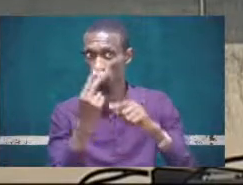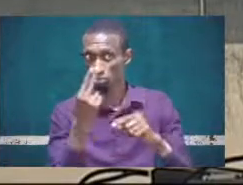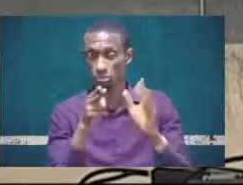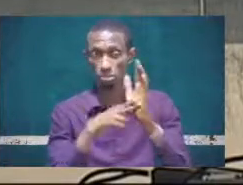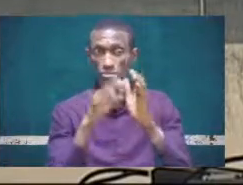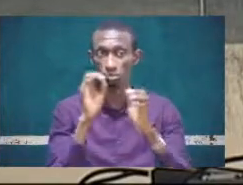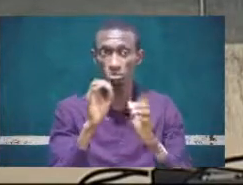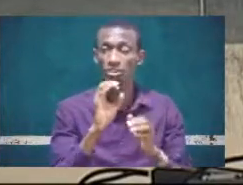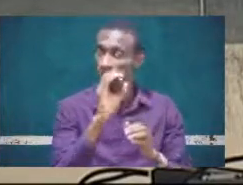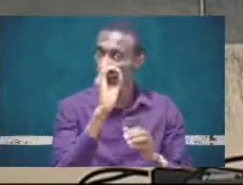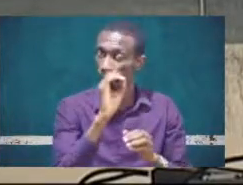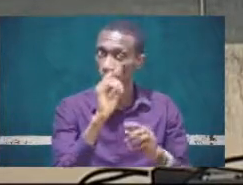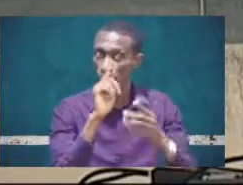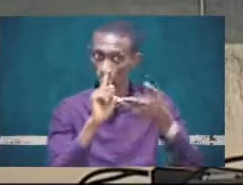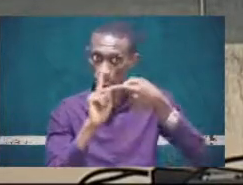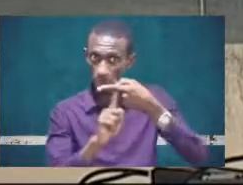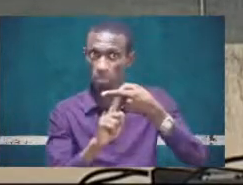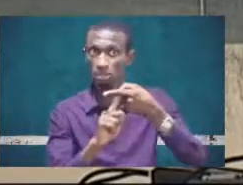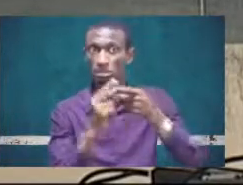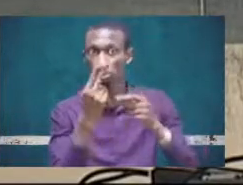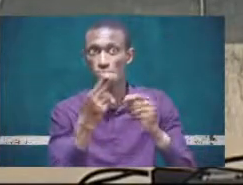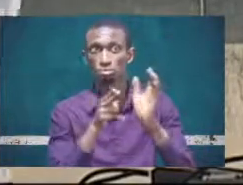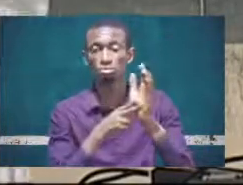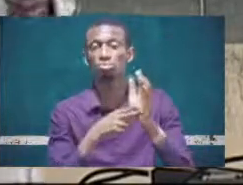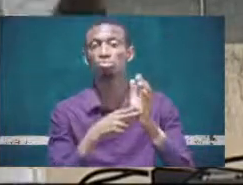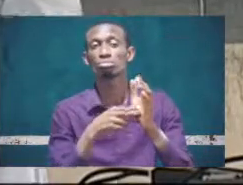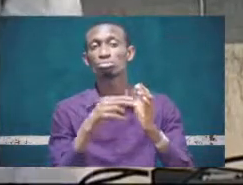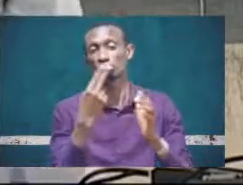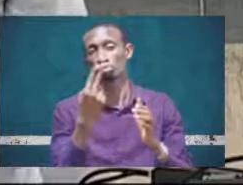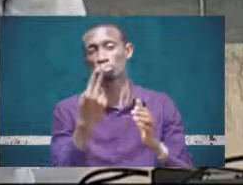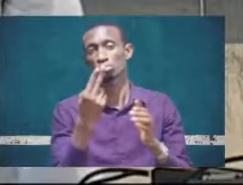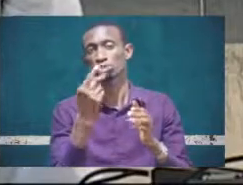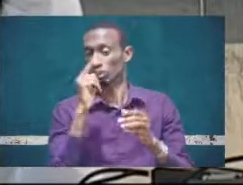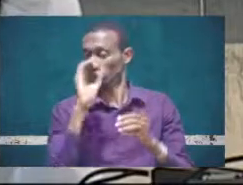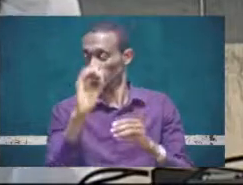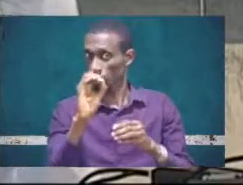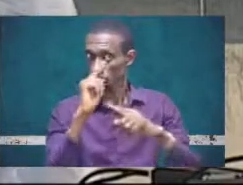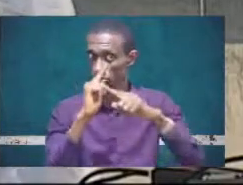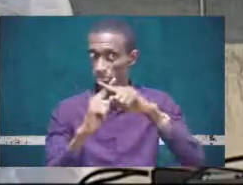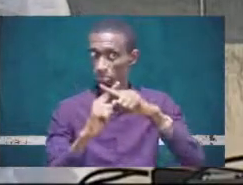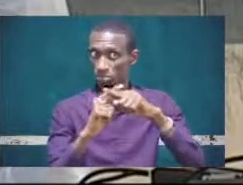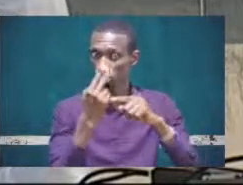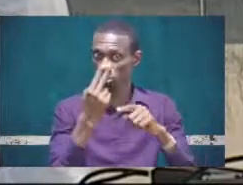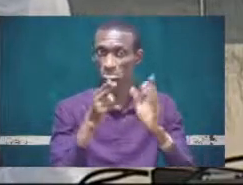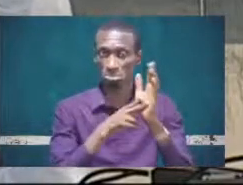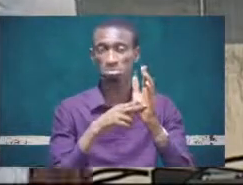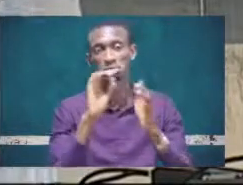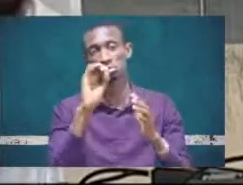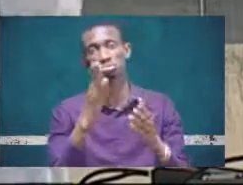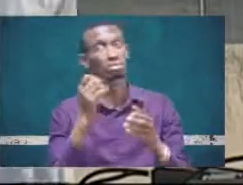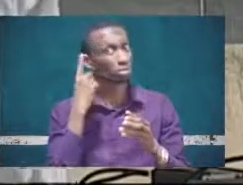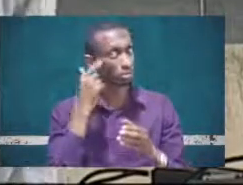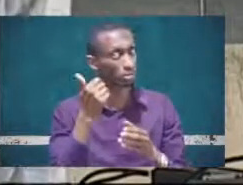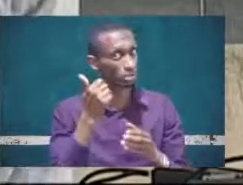plus 2 is equal to 2. 0 divided by 2 is equal to 0. Is it clear?